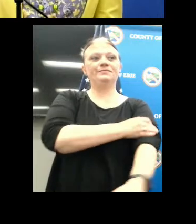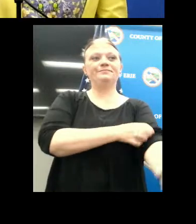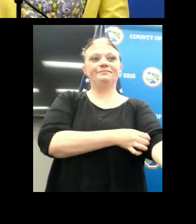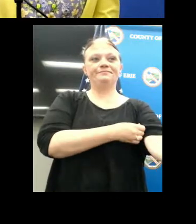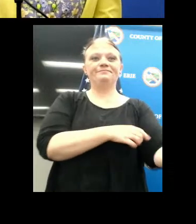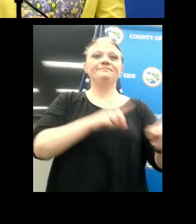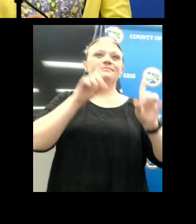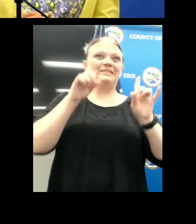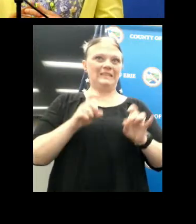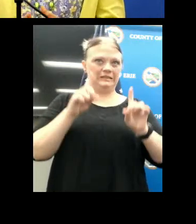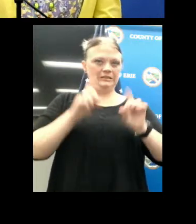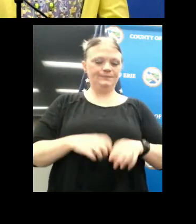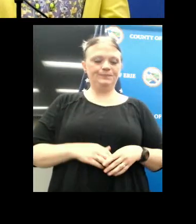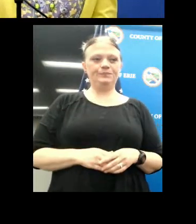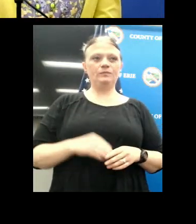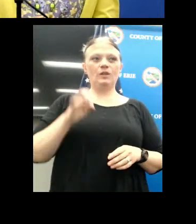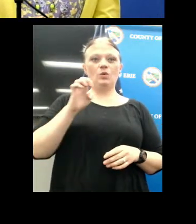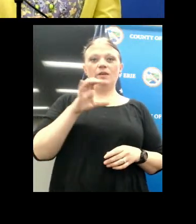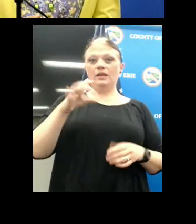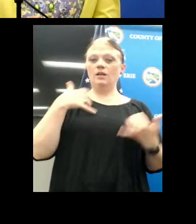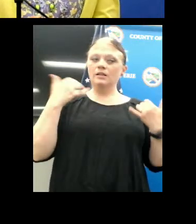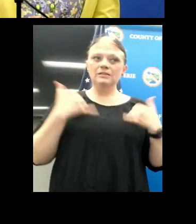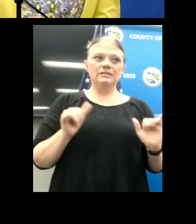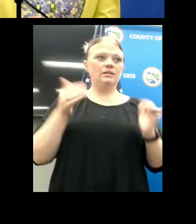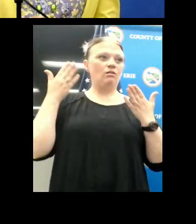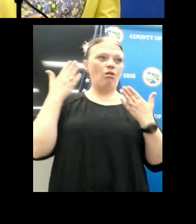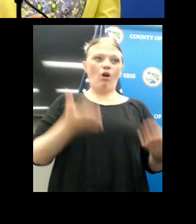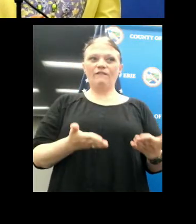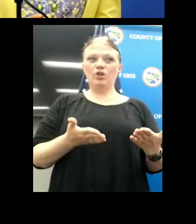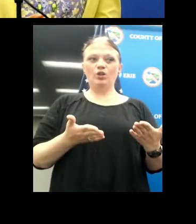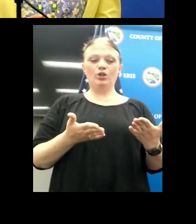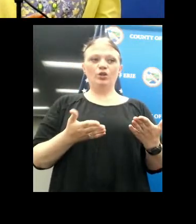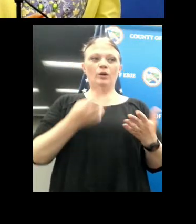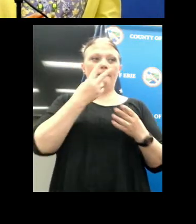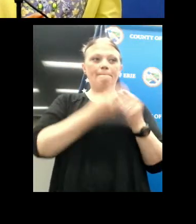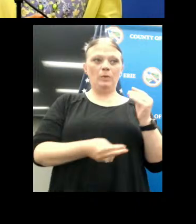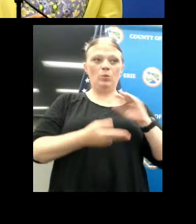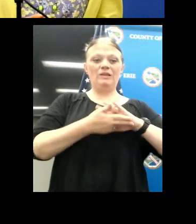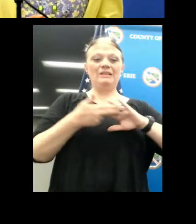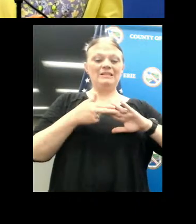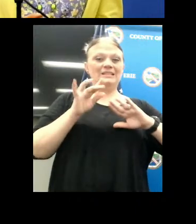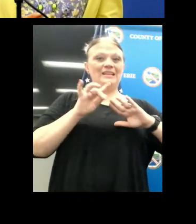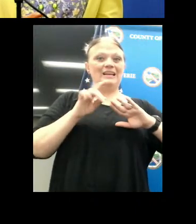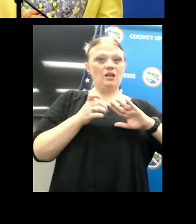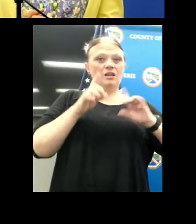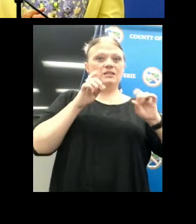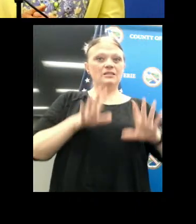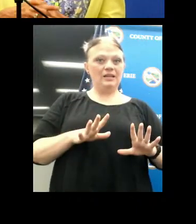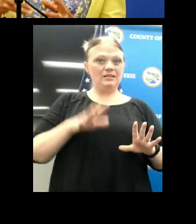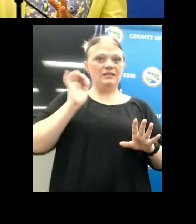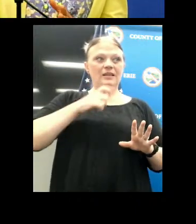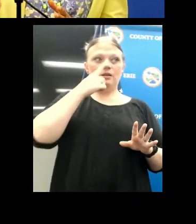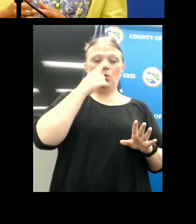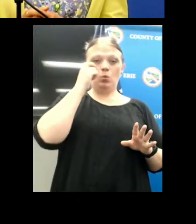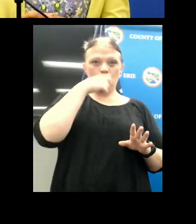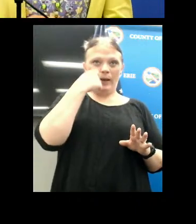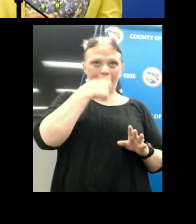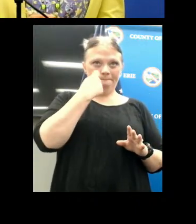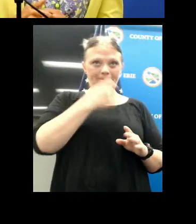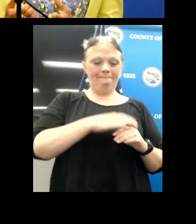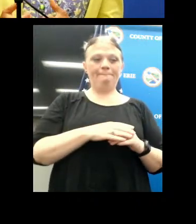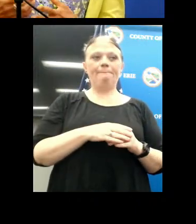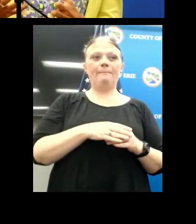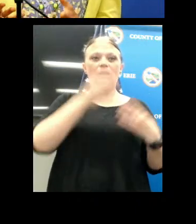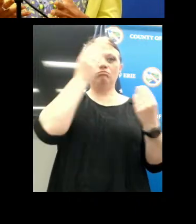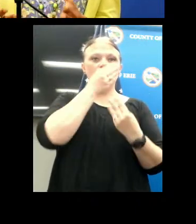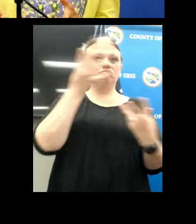testing. So, in Erie County, we are still offering both diagnostic testing, which is the nose swab,